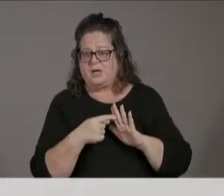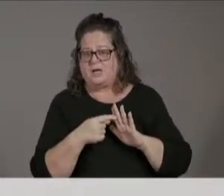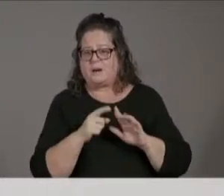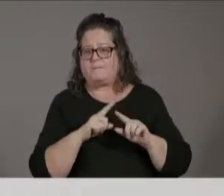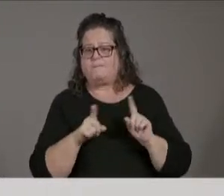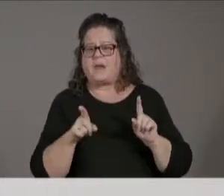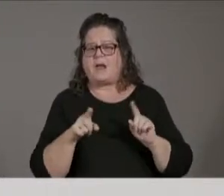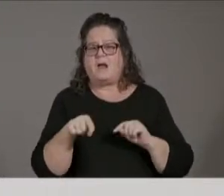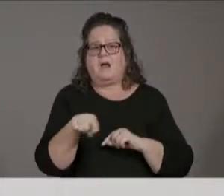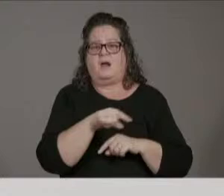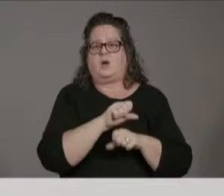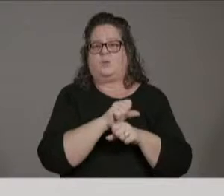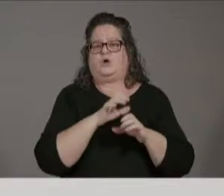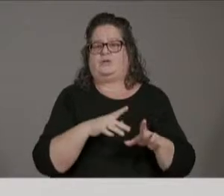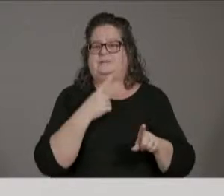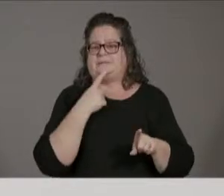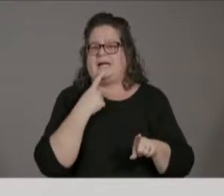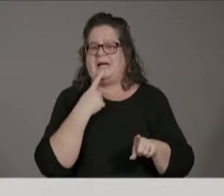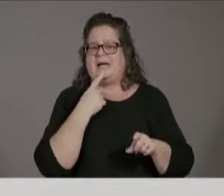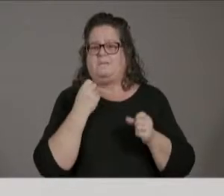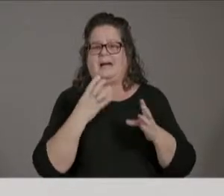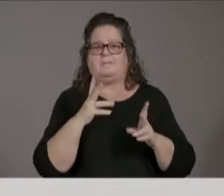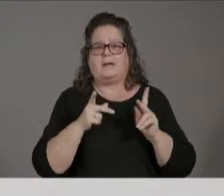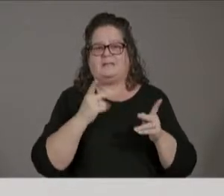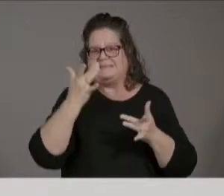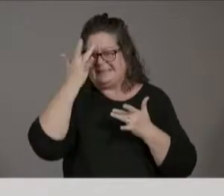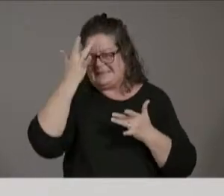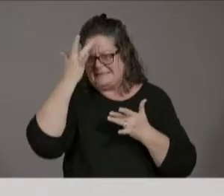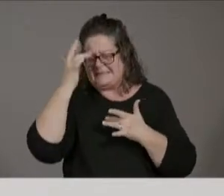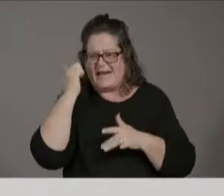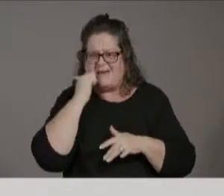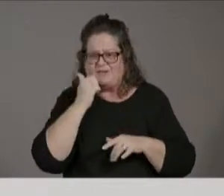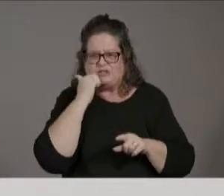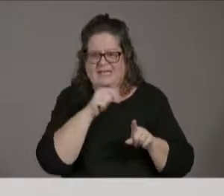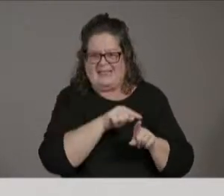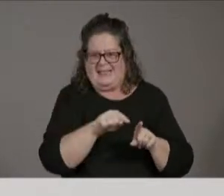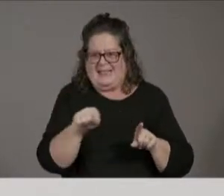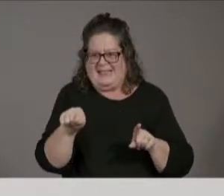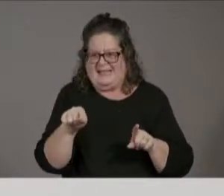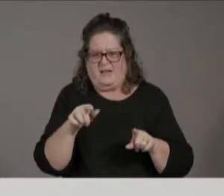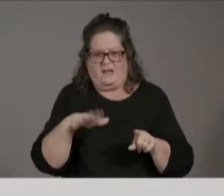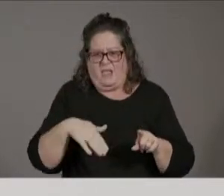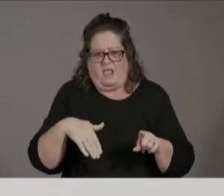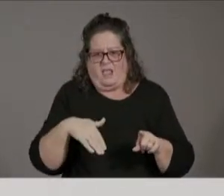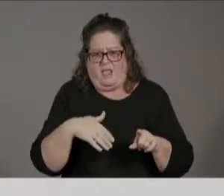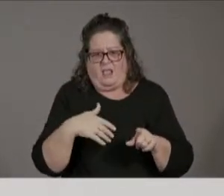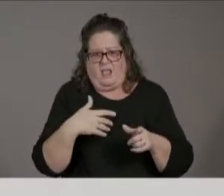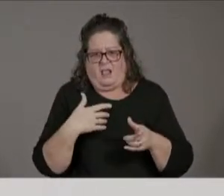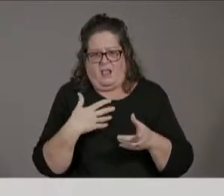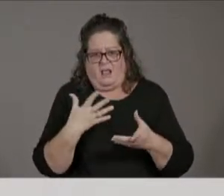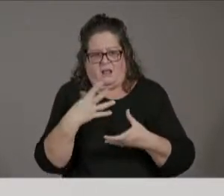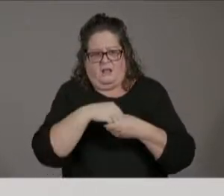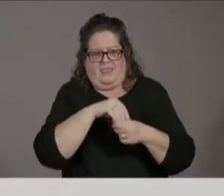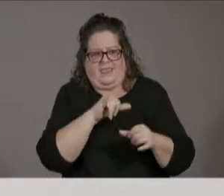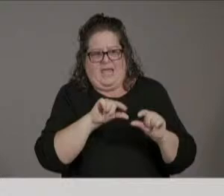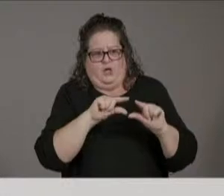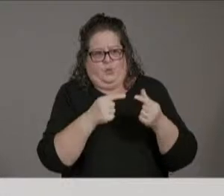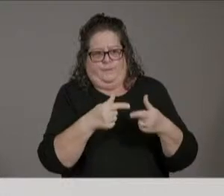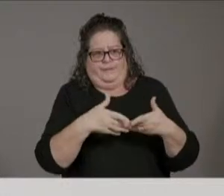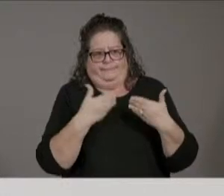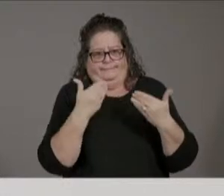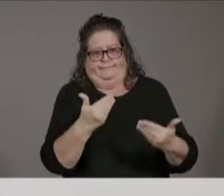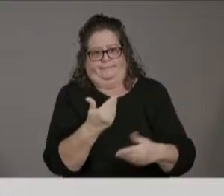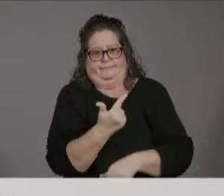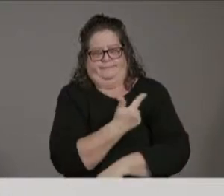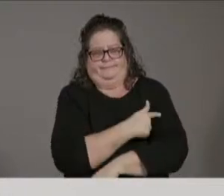aren't prioritized, in many parts of the state. Can you just maybe speak to a little bit about why it is